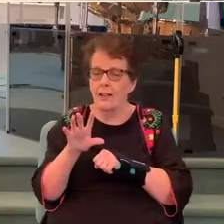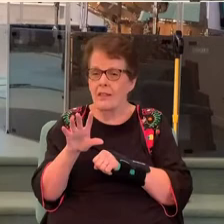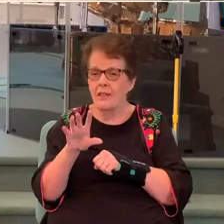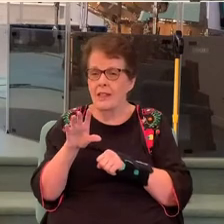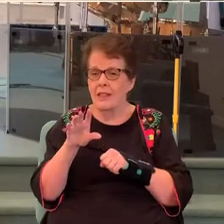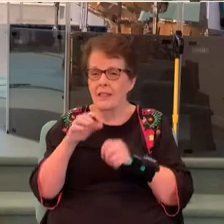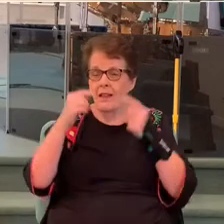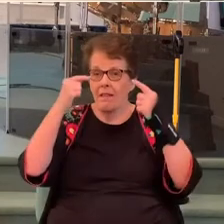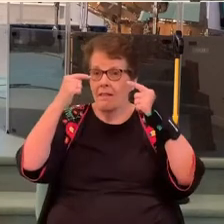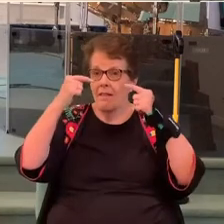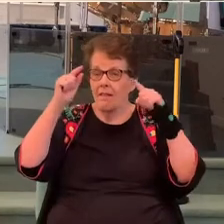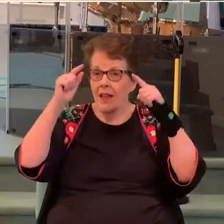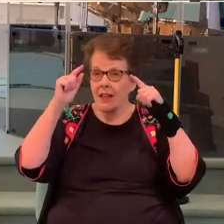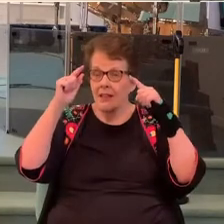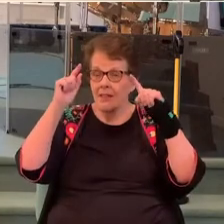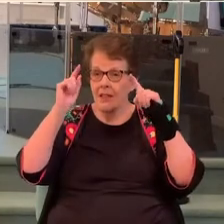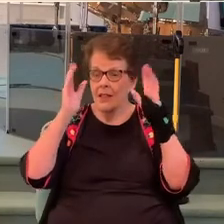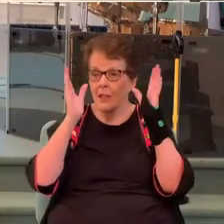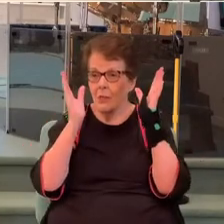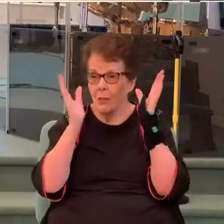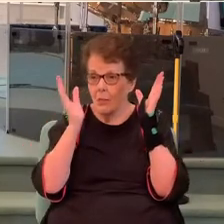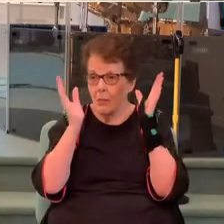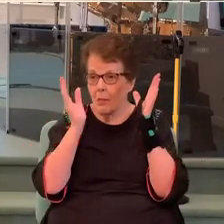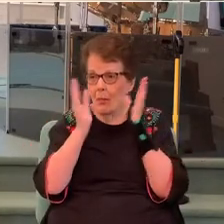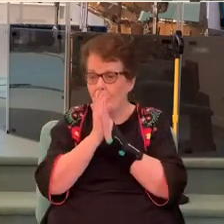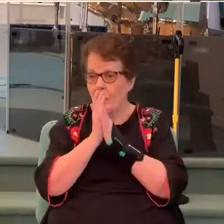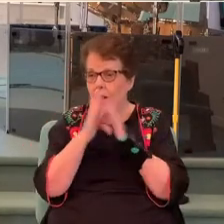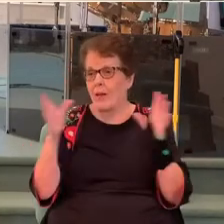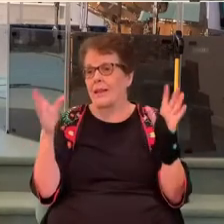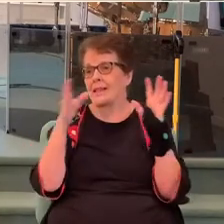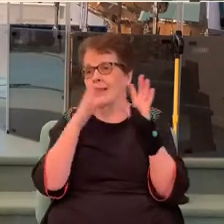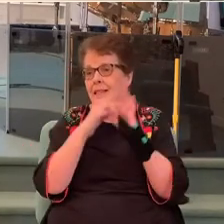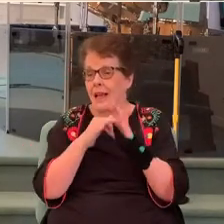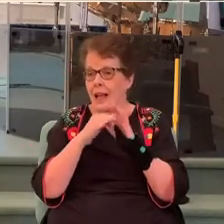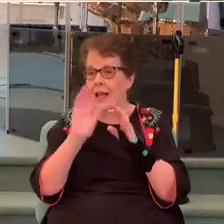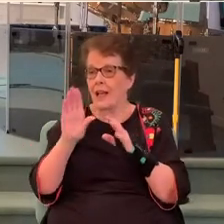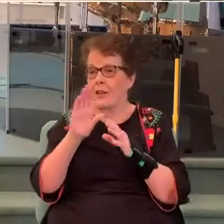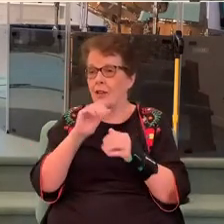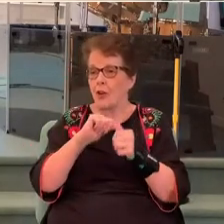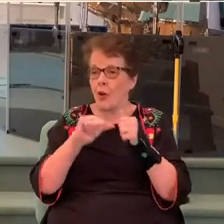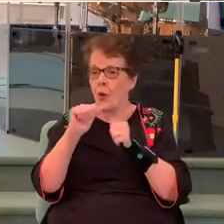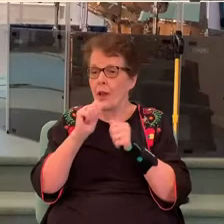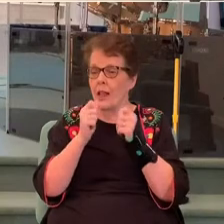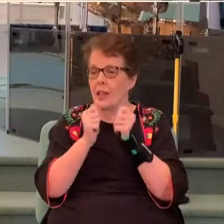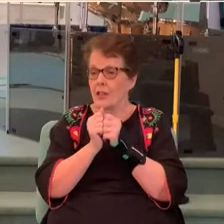is directly tied to your relationship with the Lord.